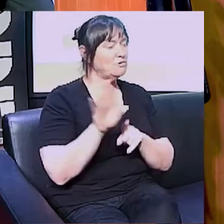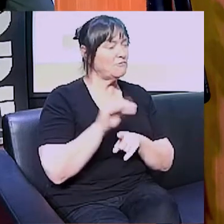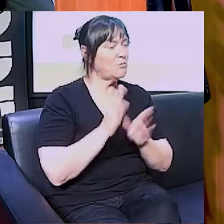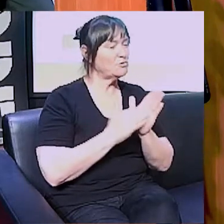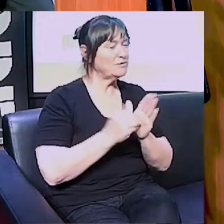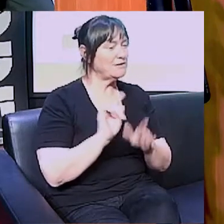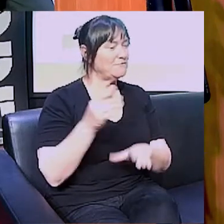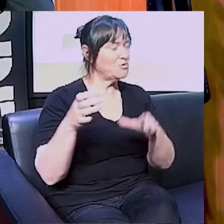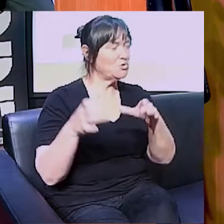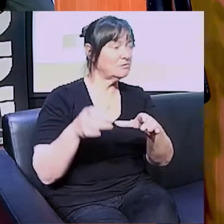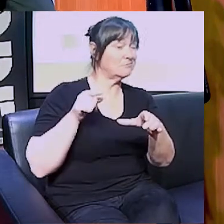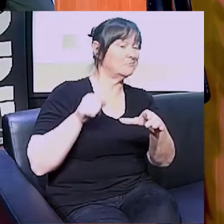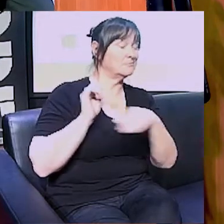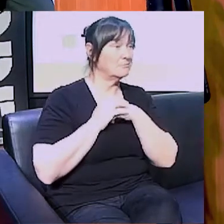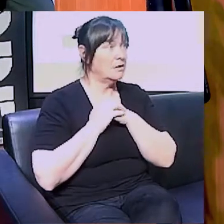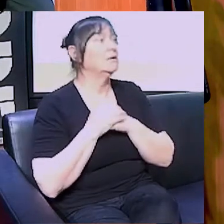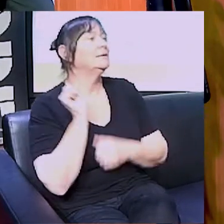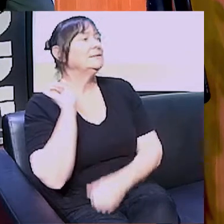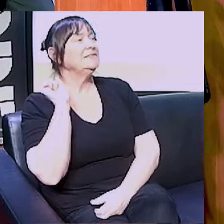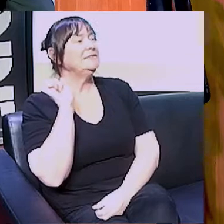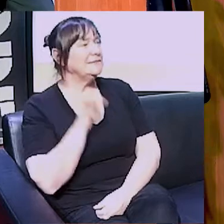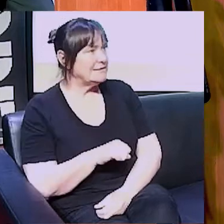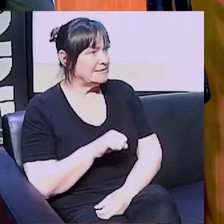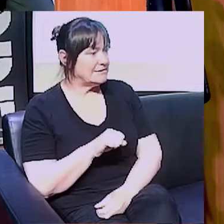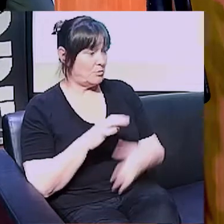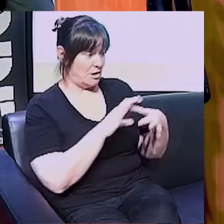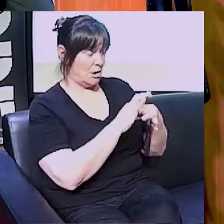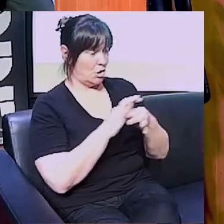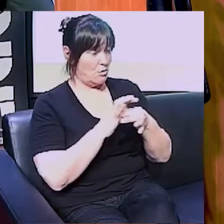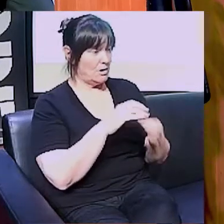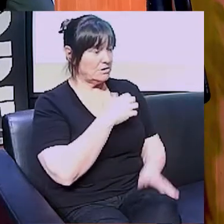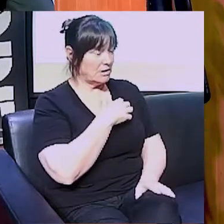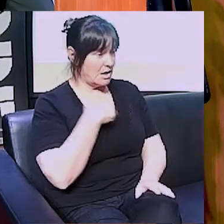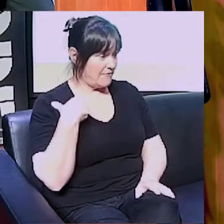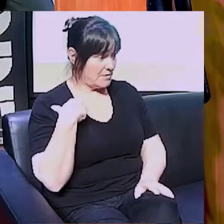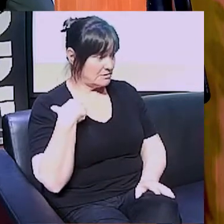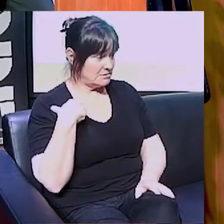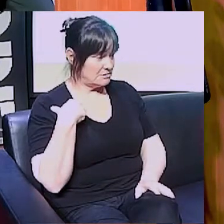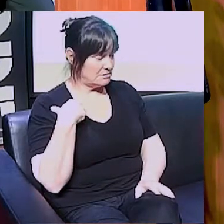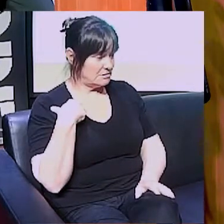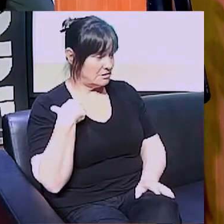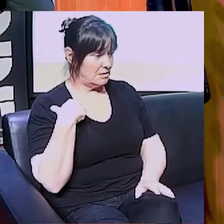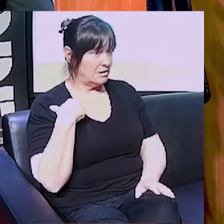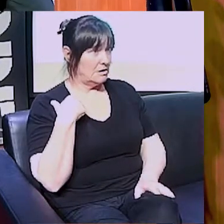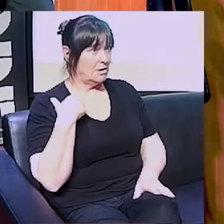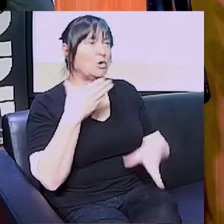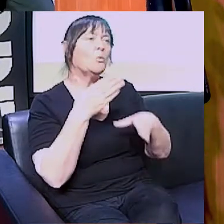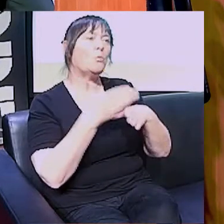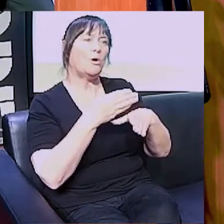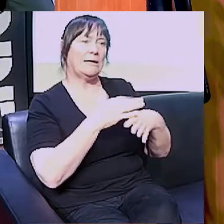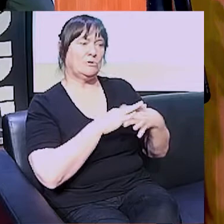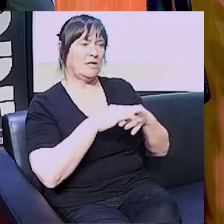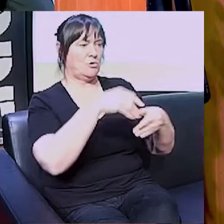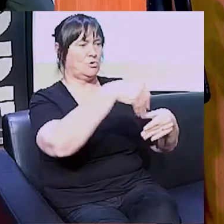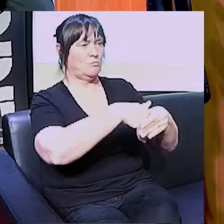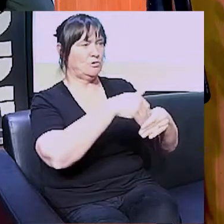It's very interesting, isn't it? The thing with the coalition government is that when you're working together in democracy, you're